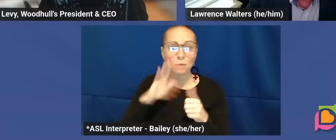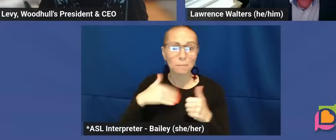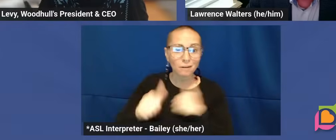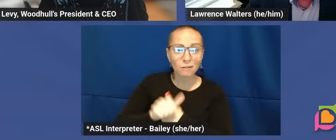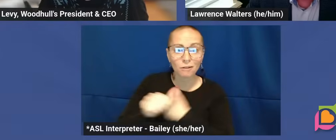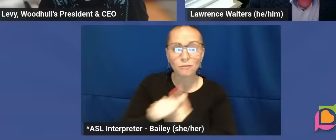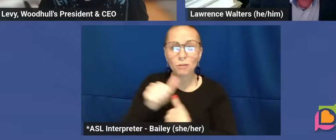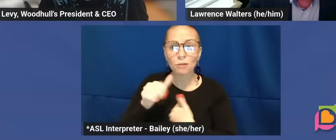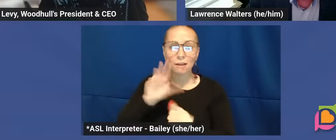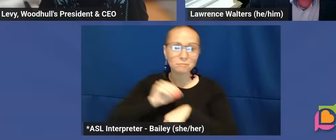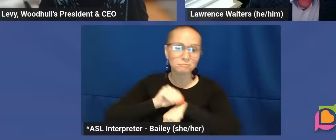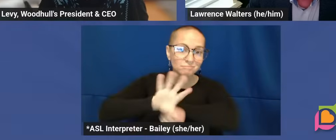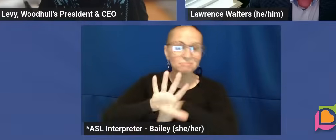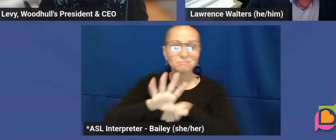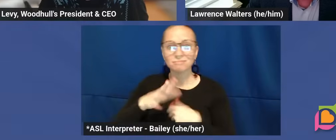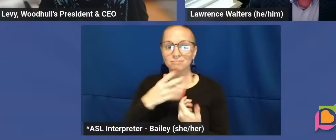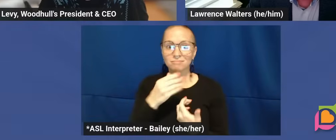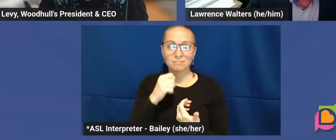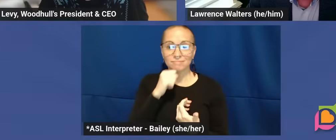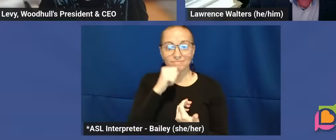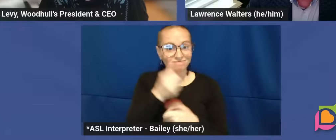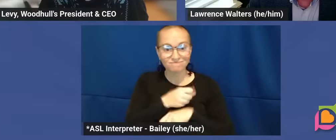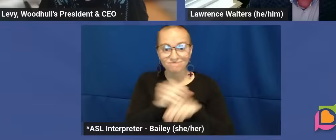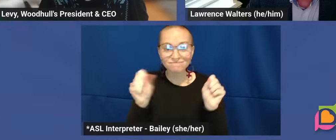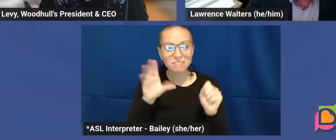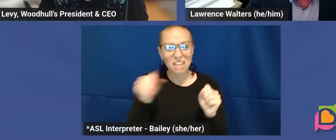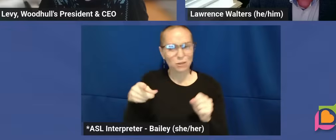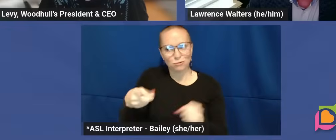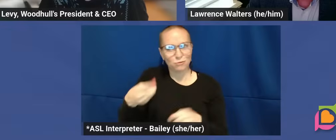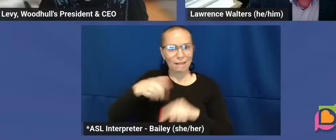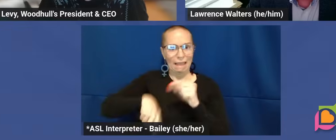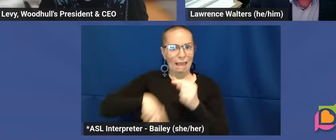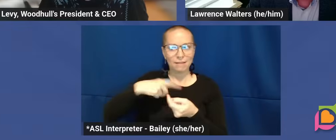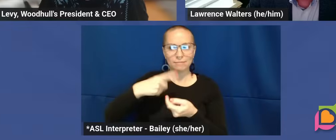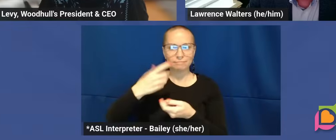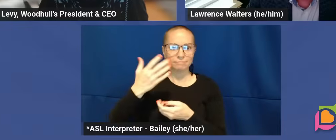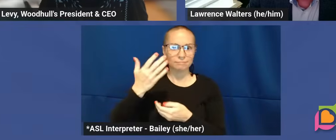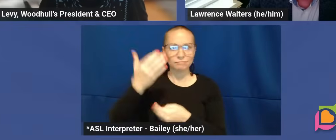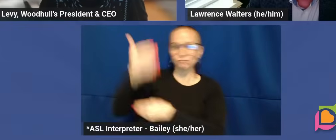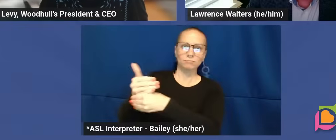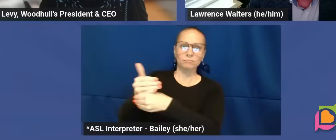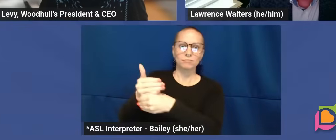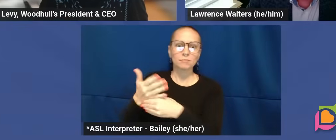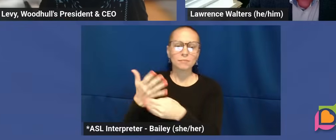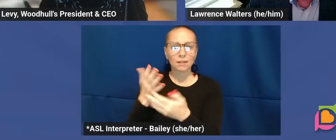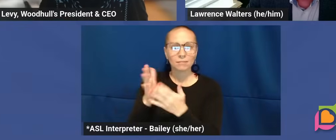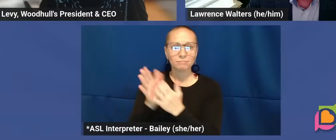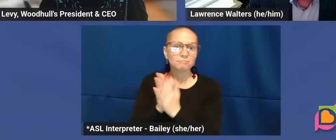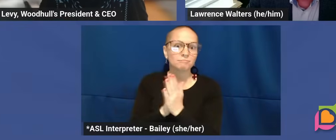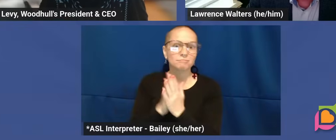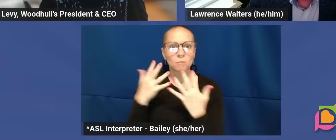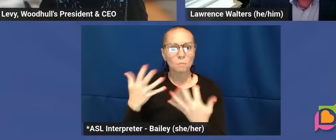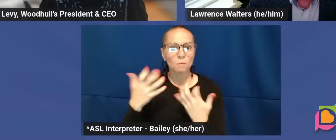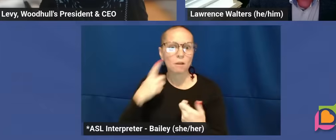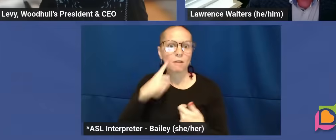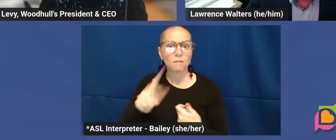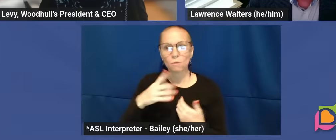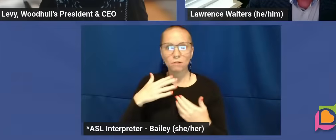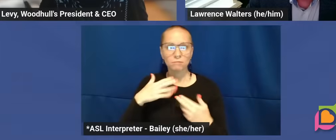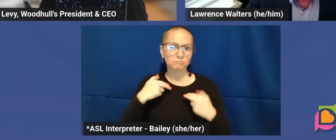conditions. You're not going to stamp out, the desire for human sexuality by imposing age